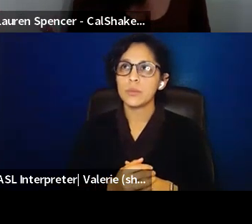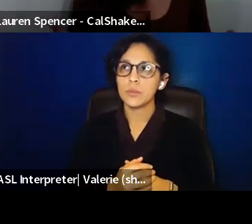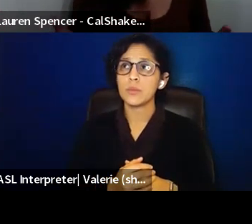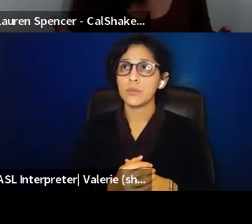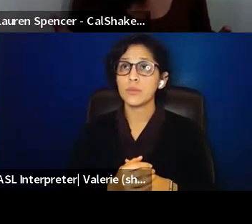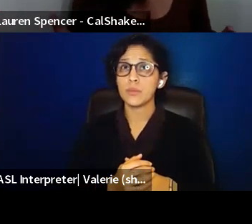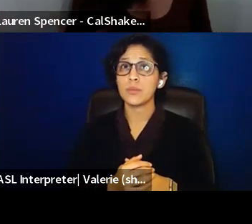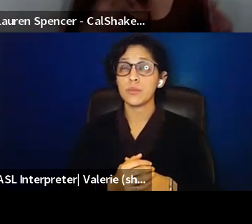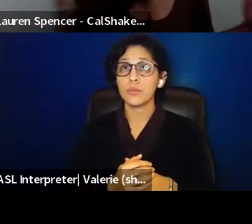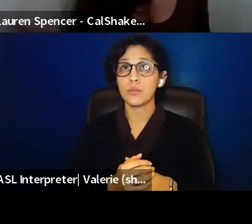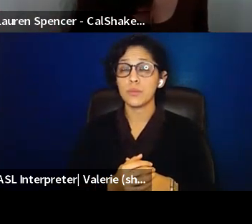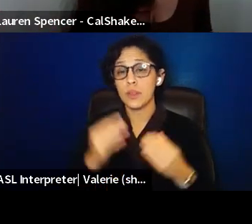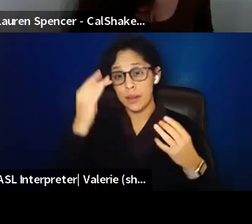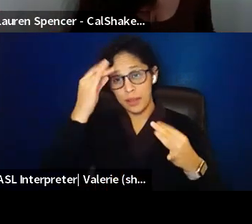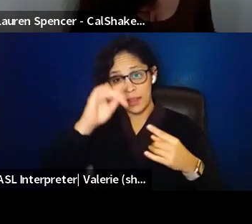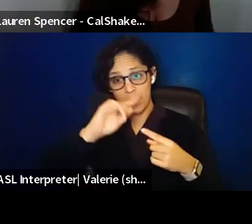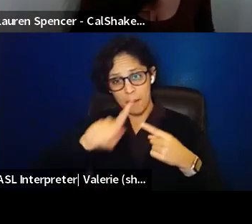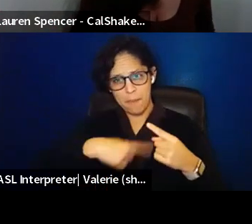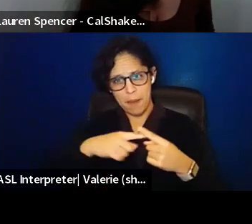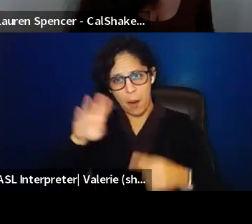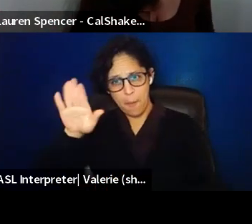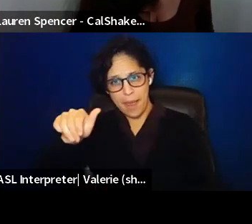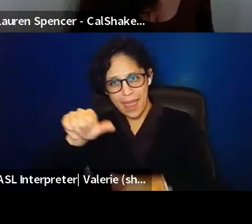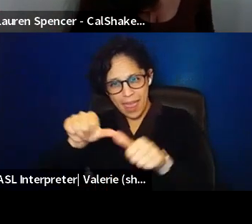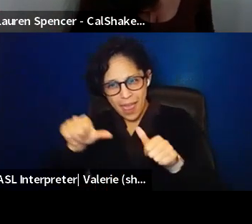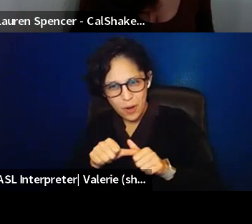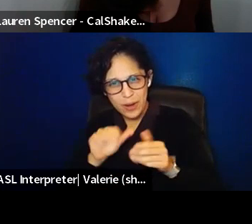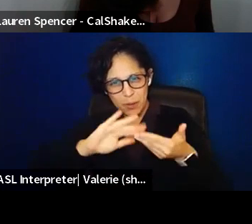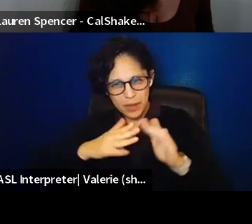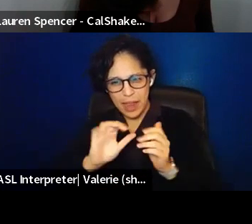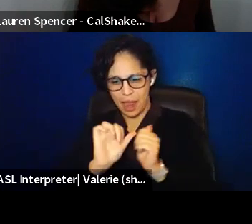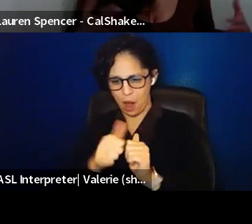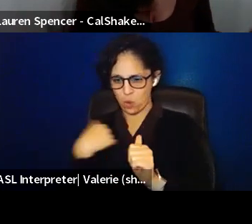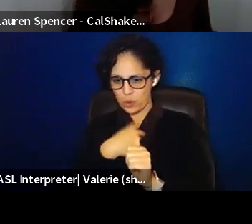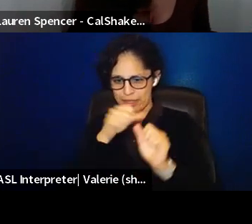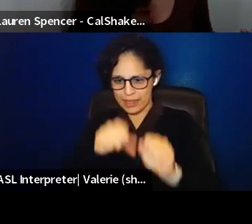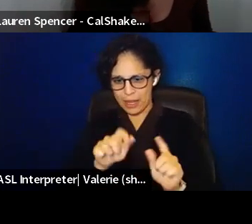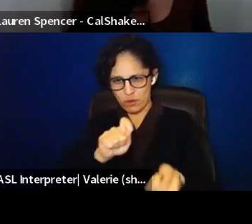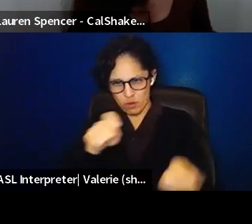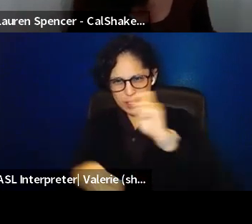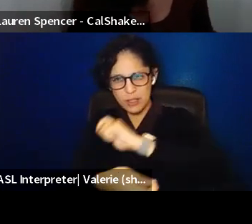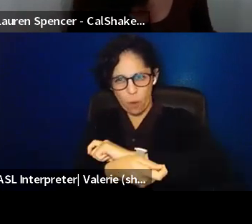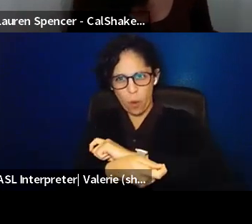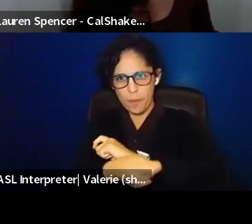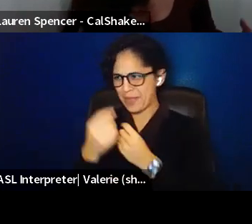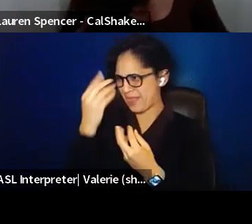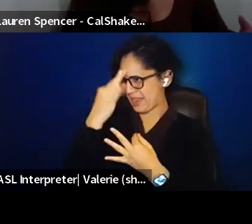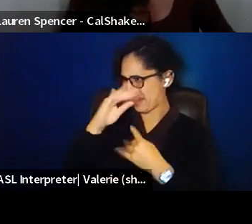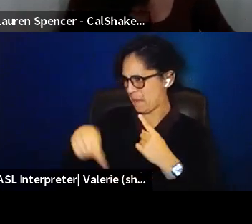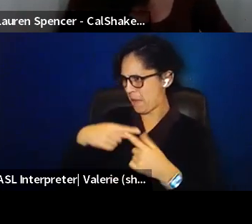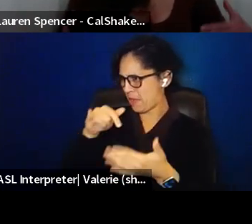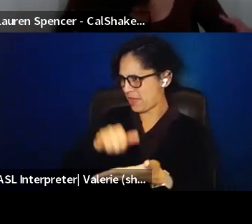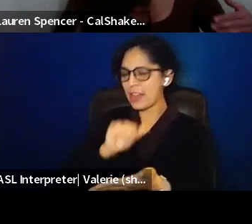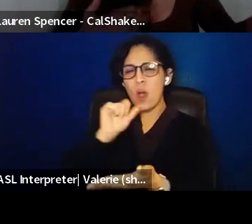how we can transform the Bay Area community in terms of, I don't even want to say supporting